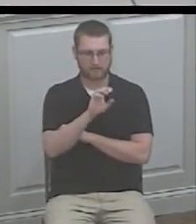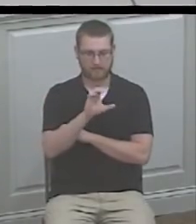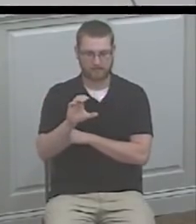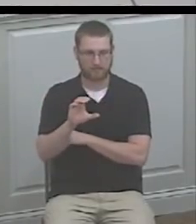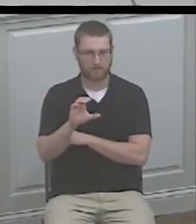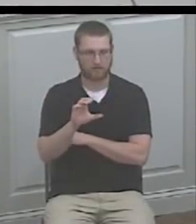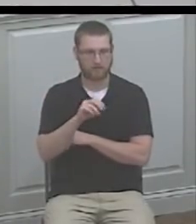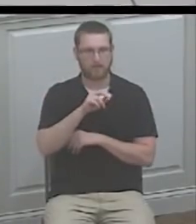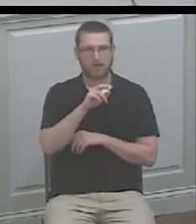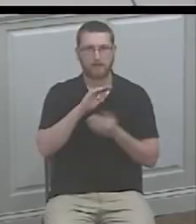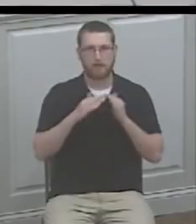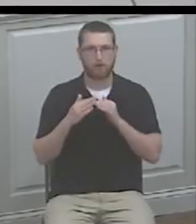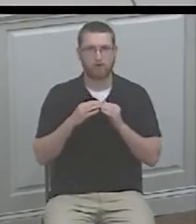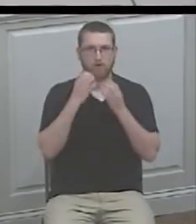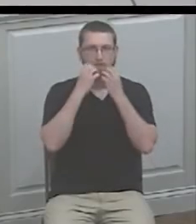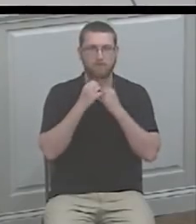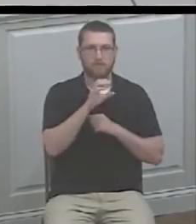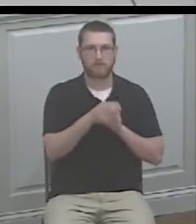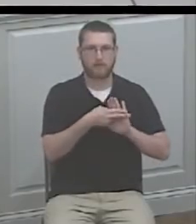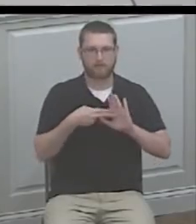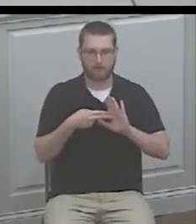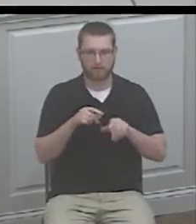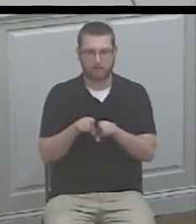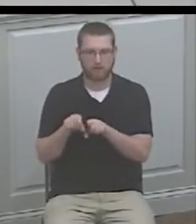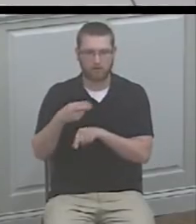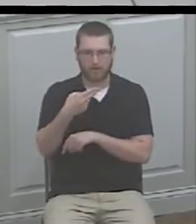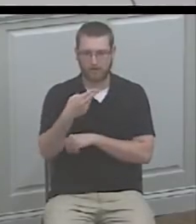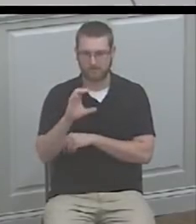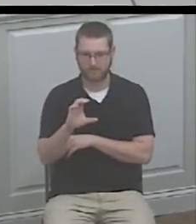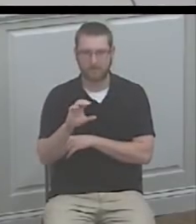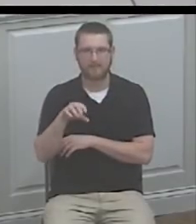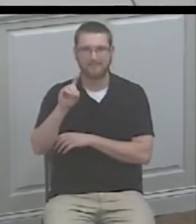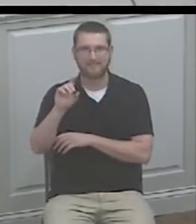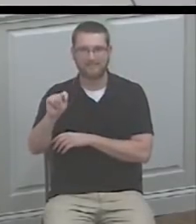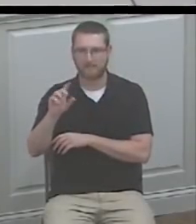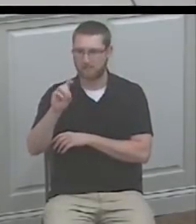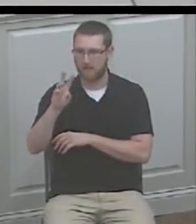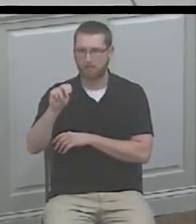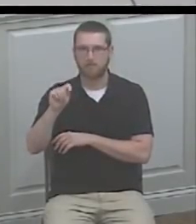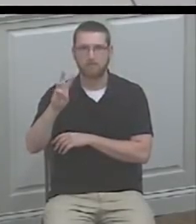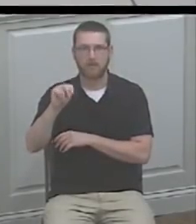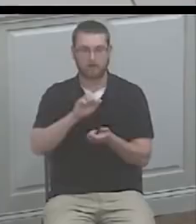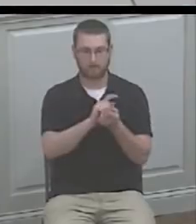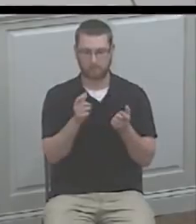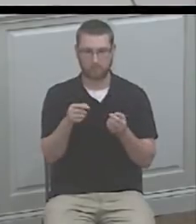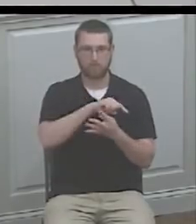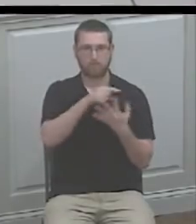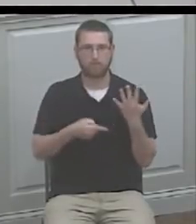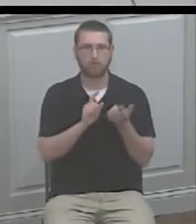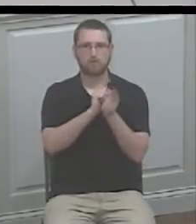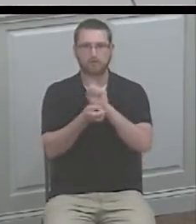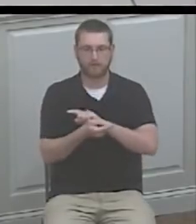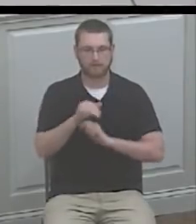neighborhood conservation classification, HC highway commercial, and DT downtown to ICD institutional campus